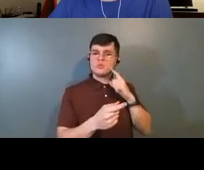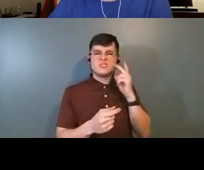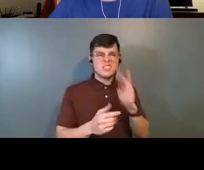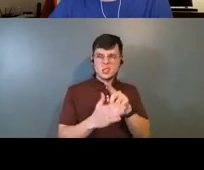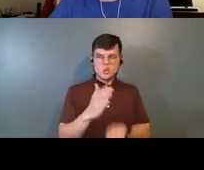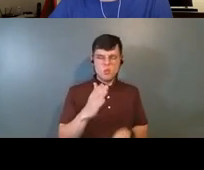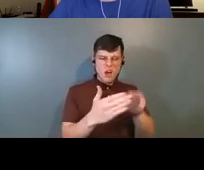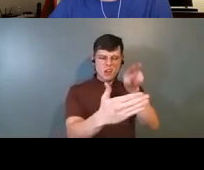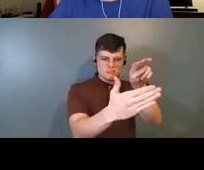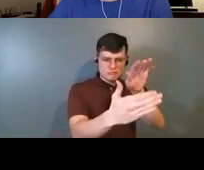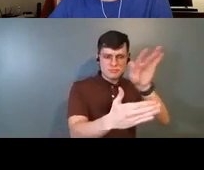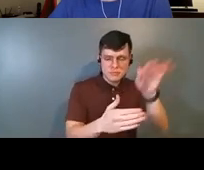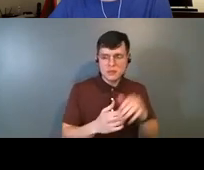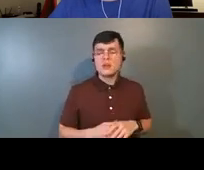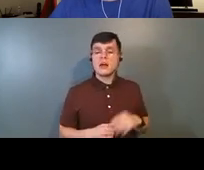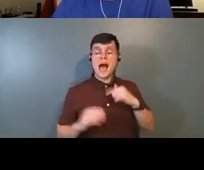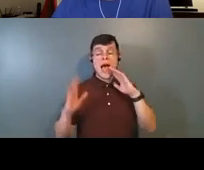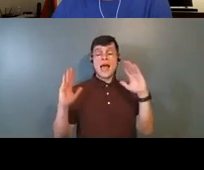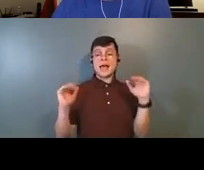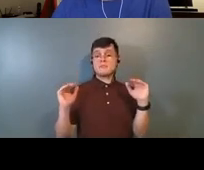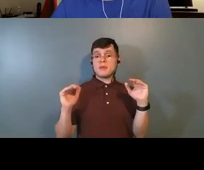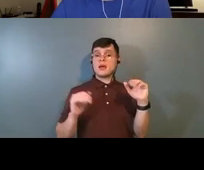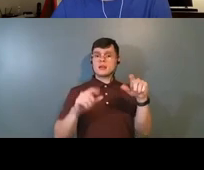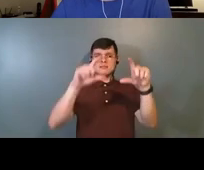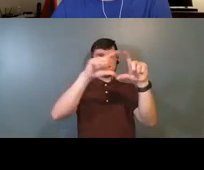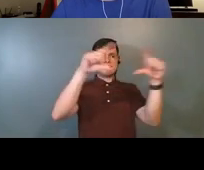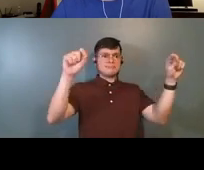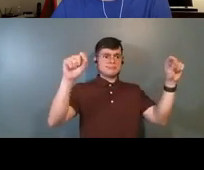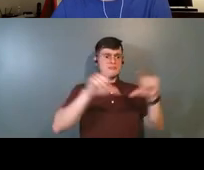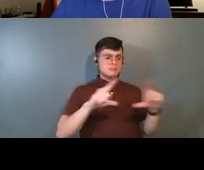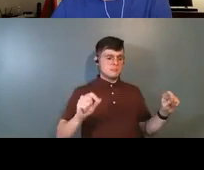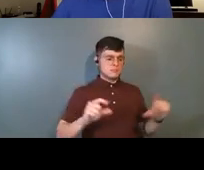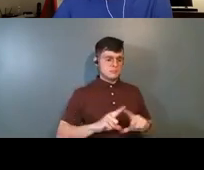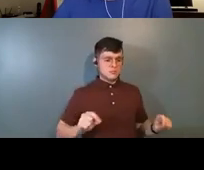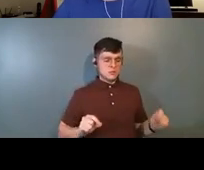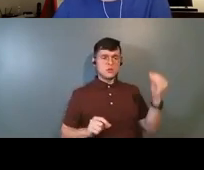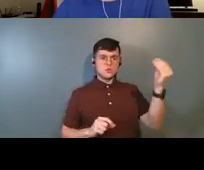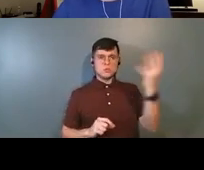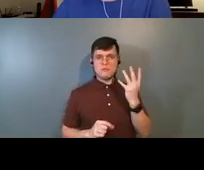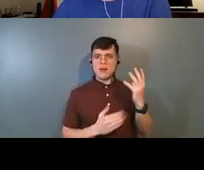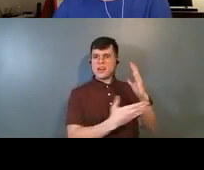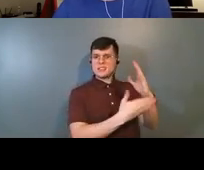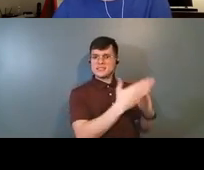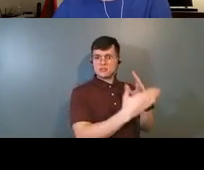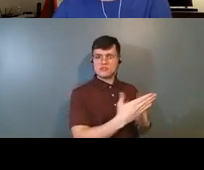I'm expecting the headings to provide sections. Cars demo heading level